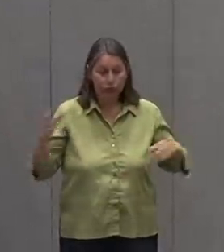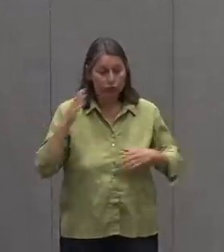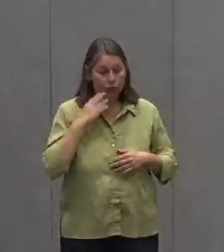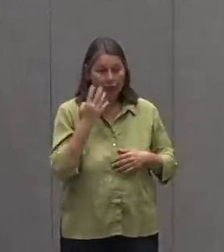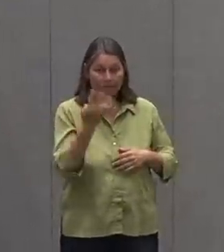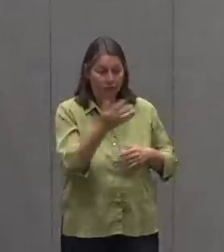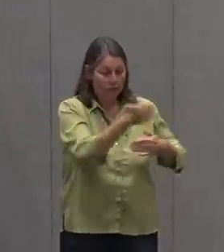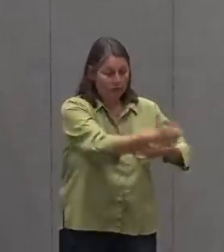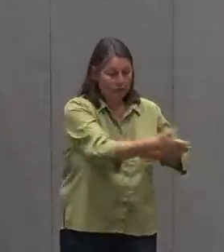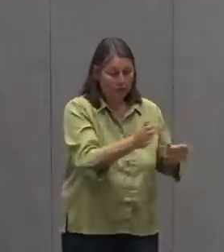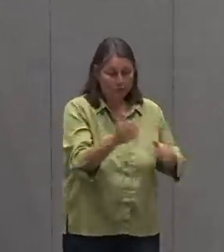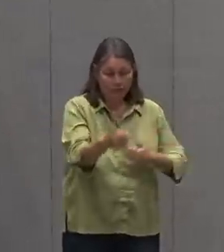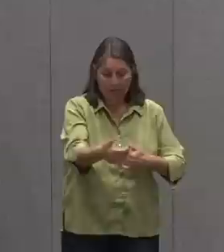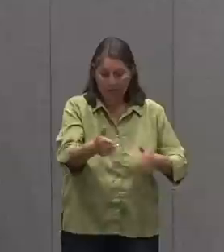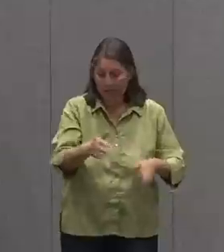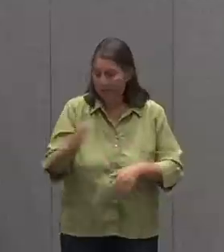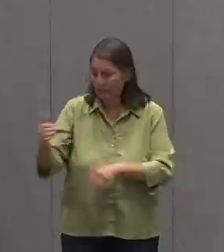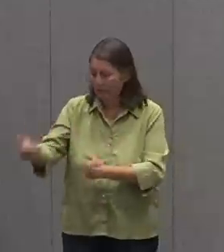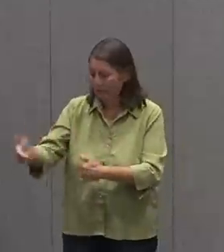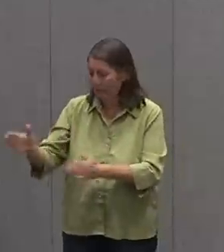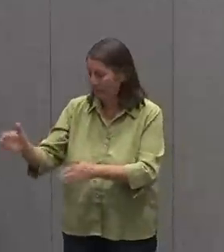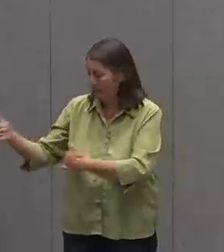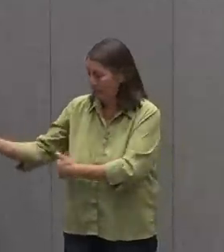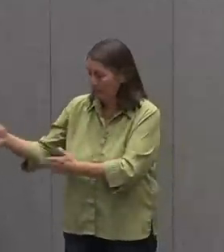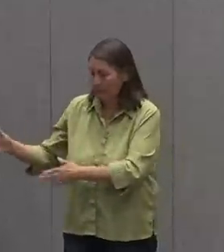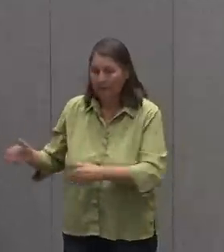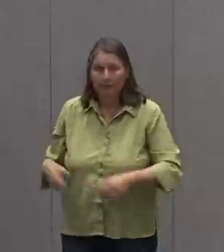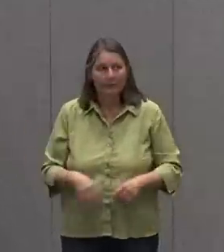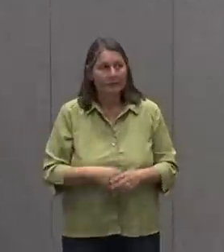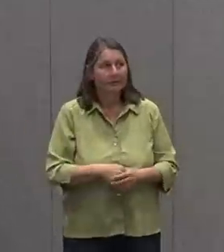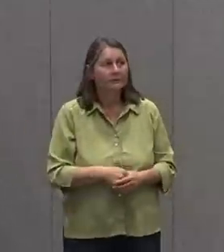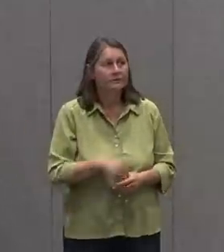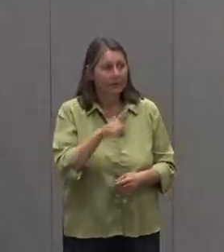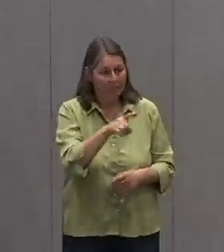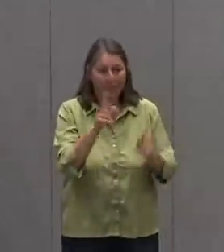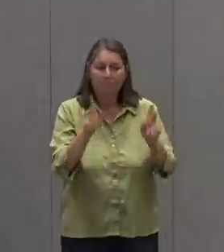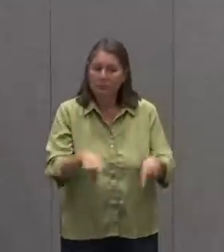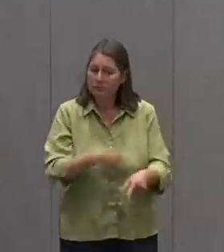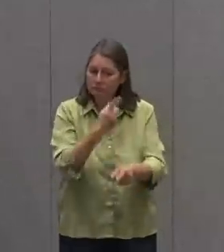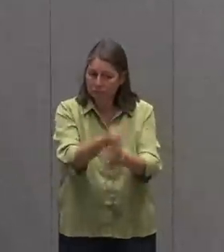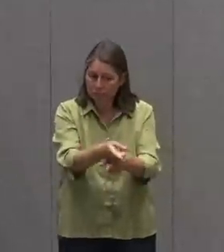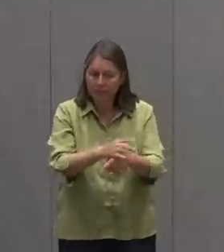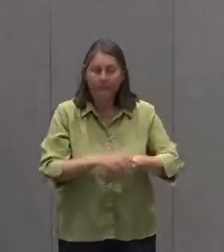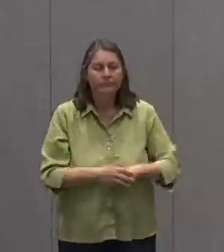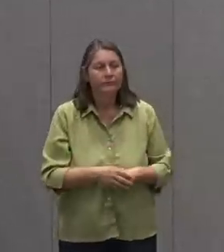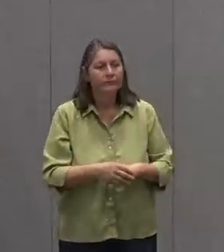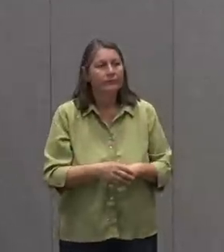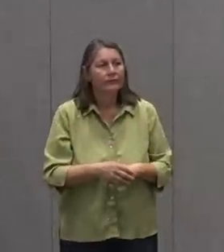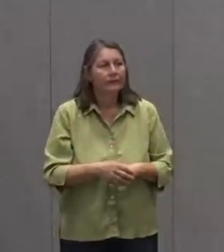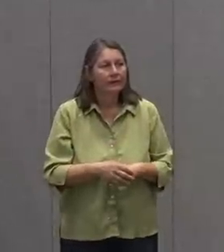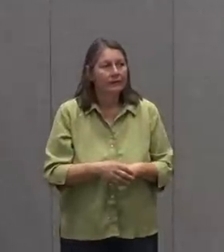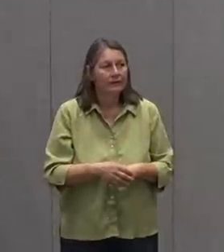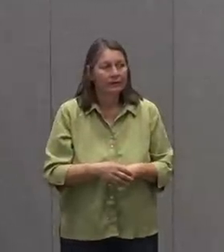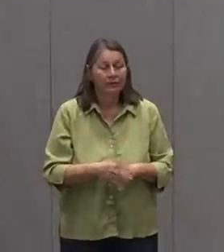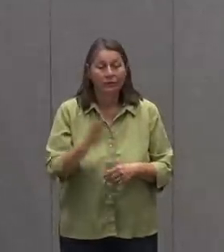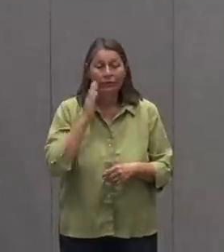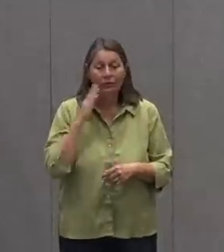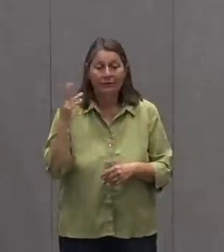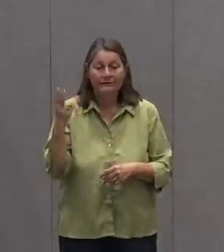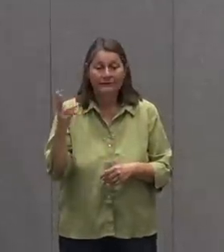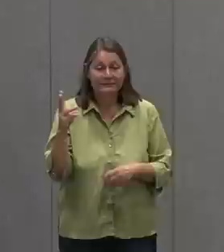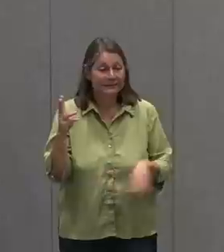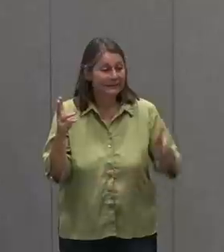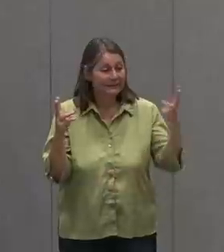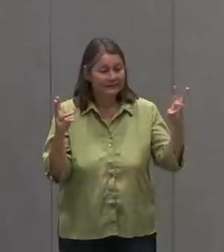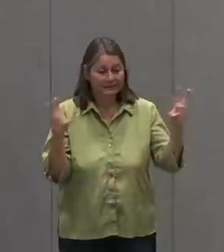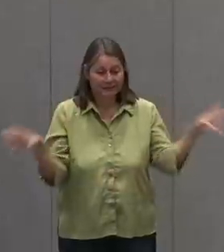one tarantula by the terrarium. We eliminate that one. We know that 16 and 16